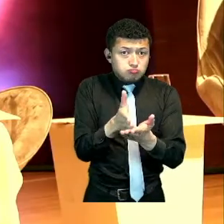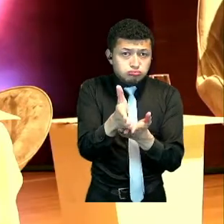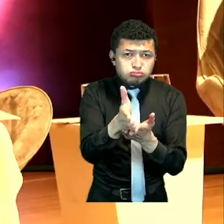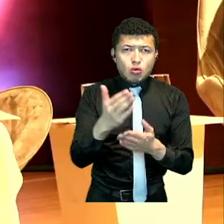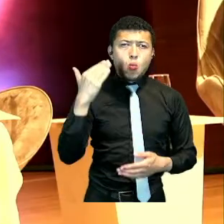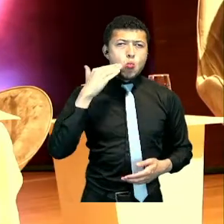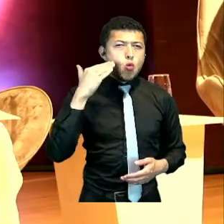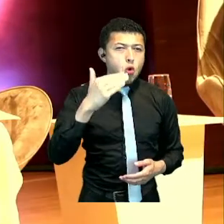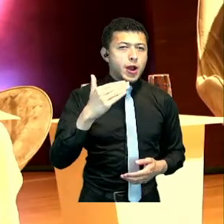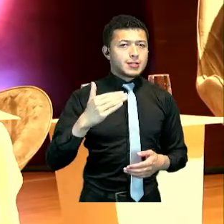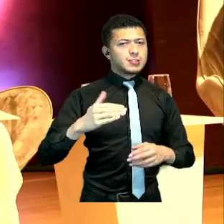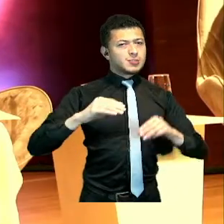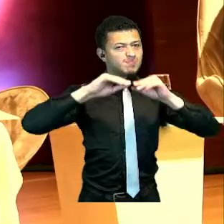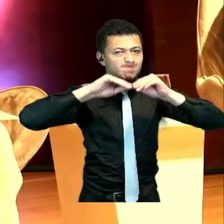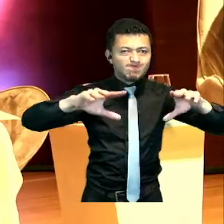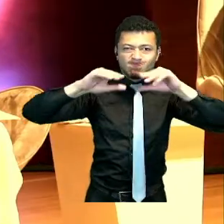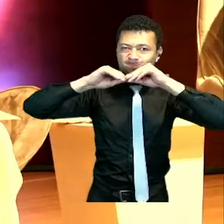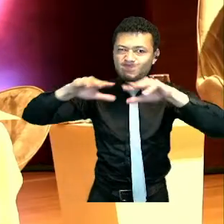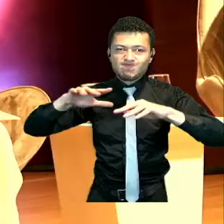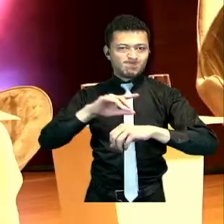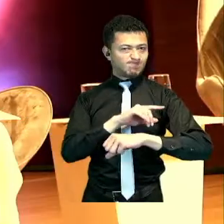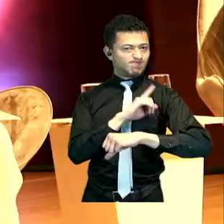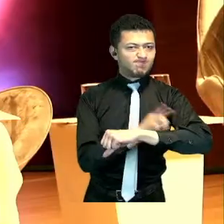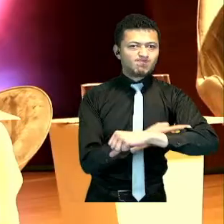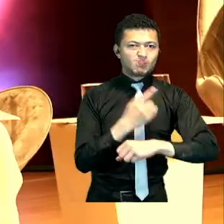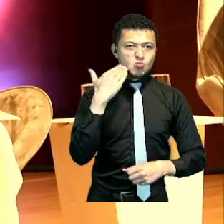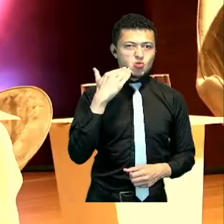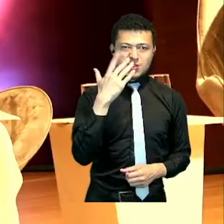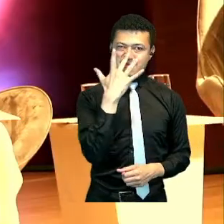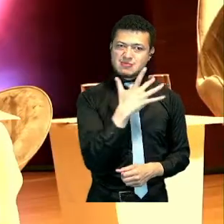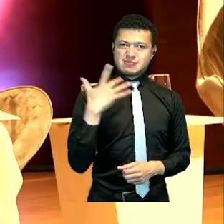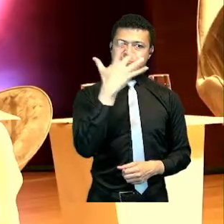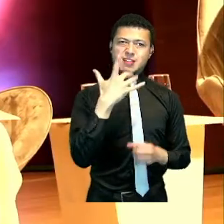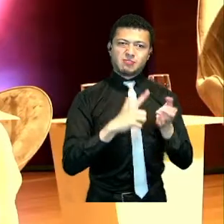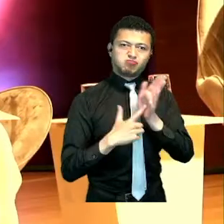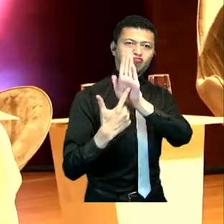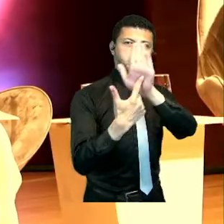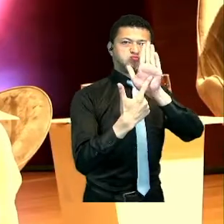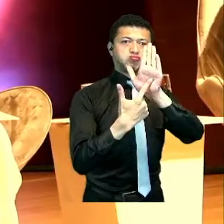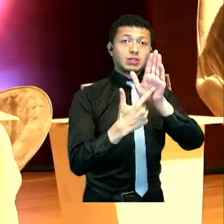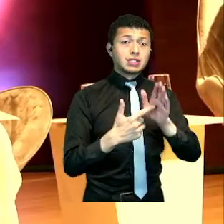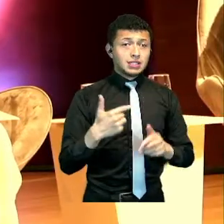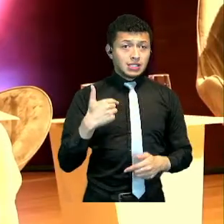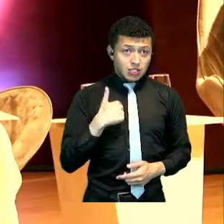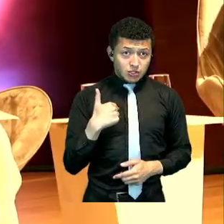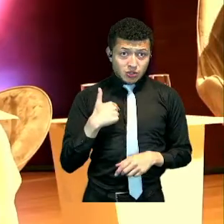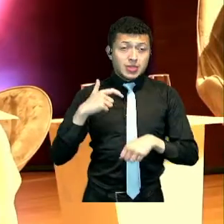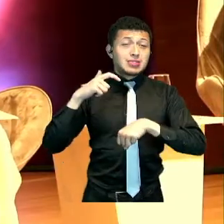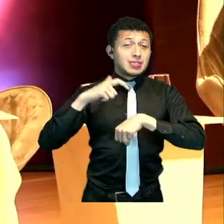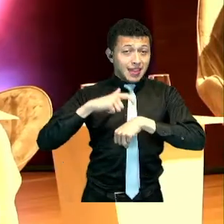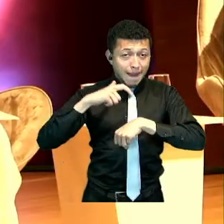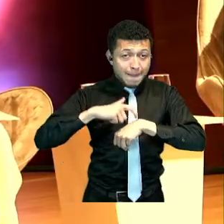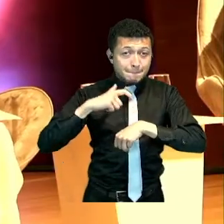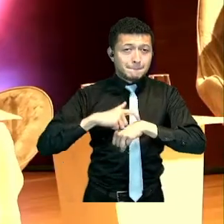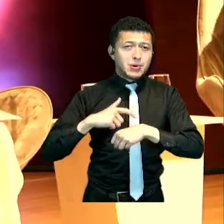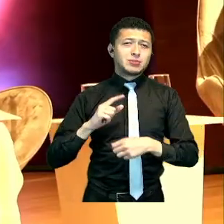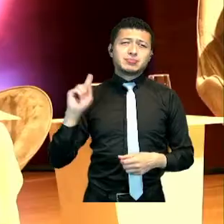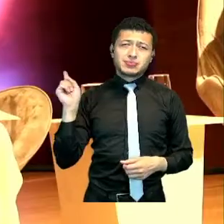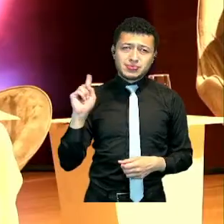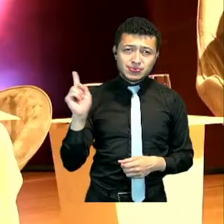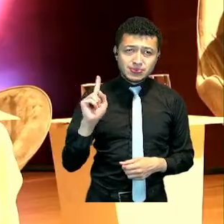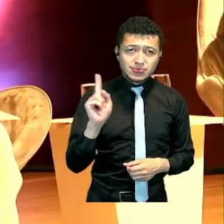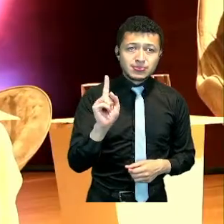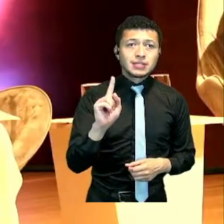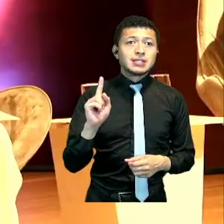never afraid to speak on behalf of women, for black women, and that it took me so long to reach